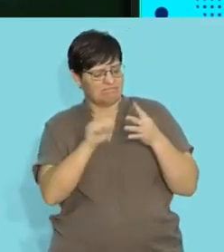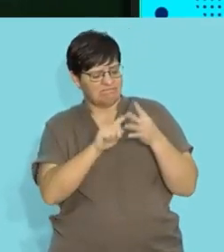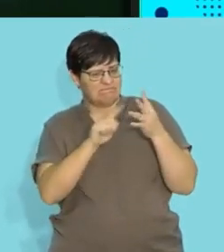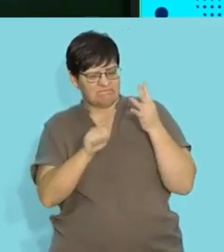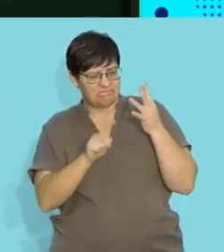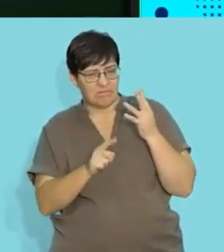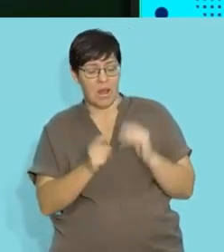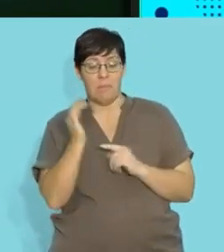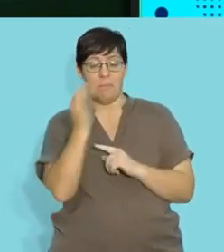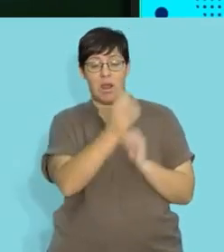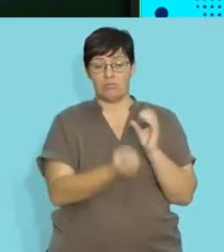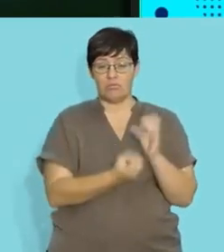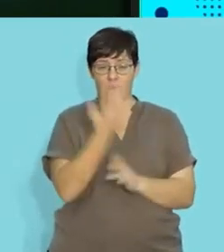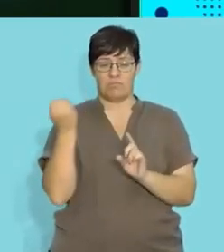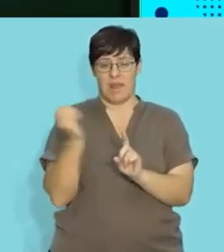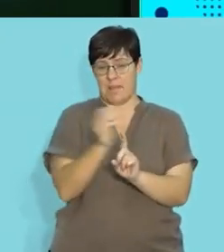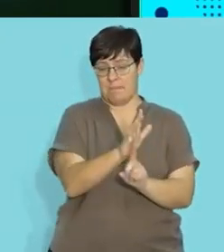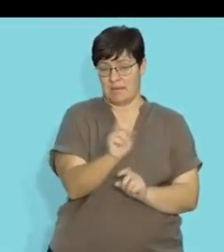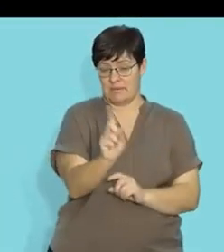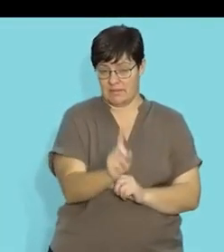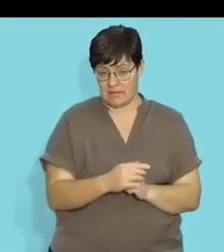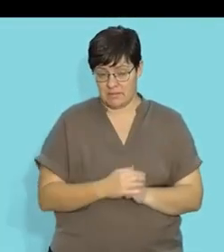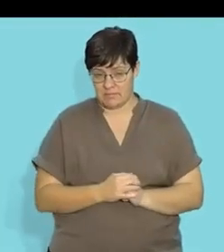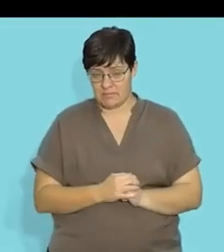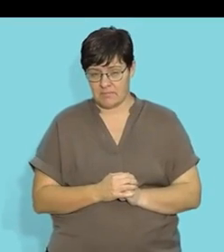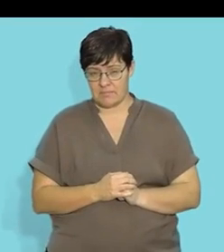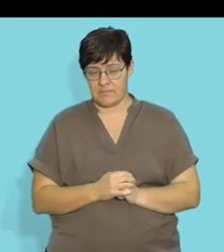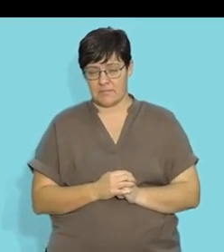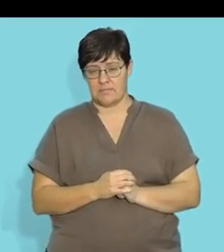plant growth. So let's look at our lesson.